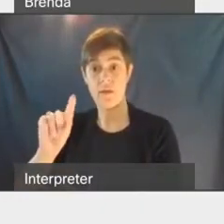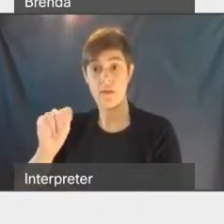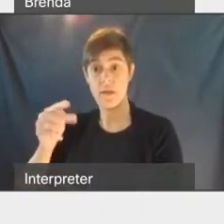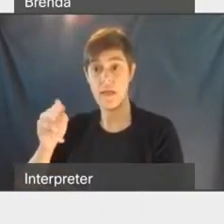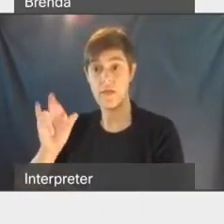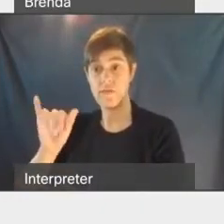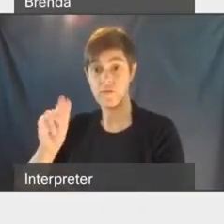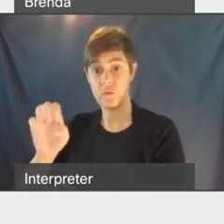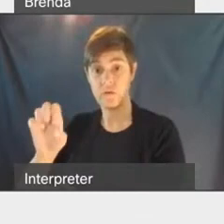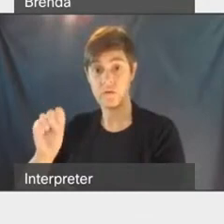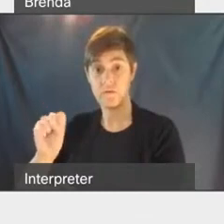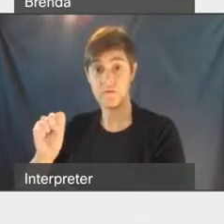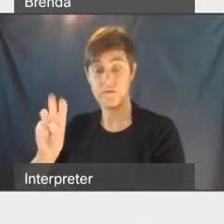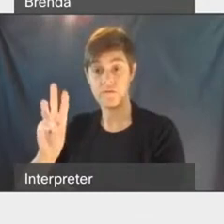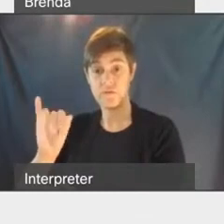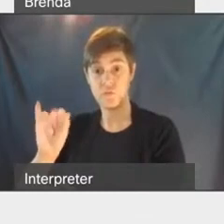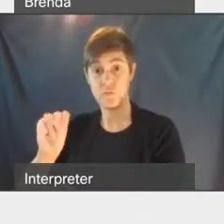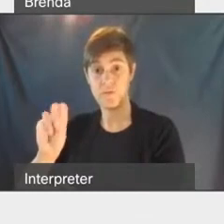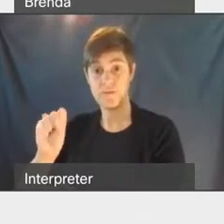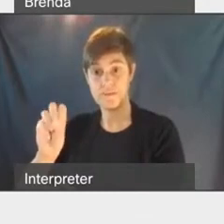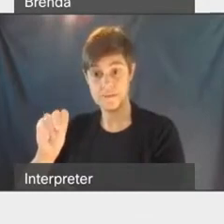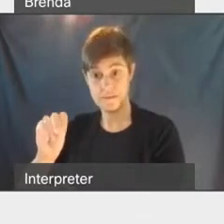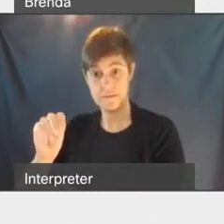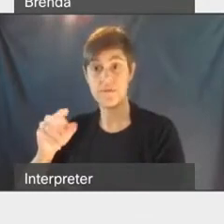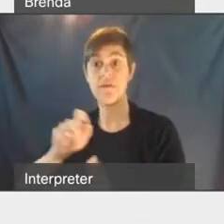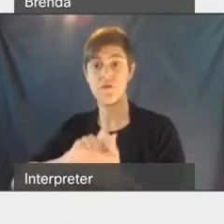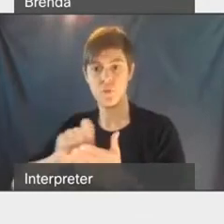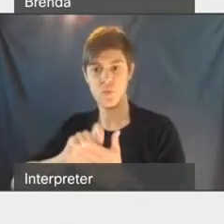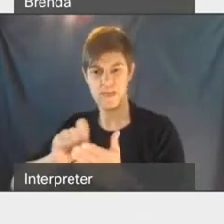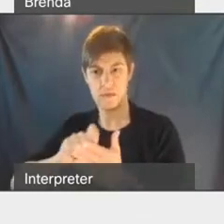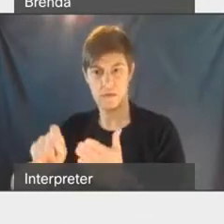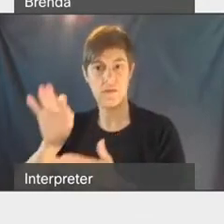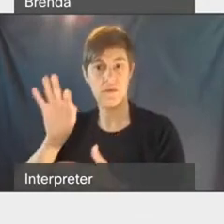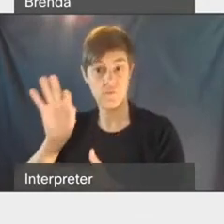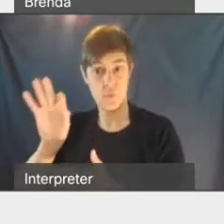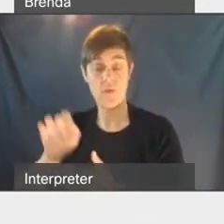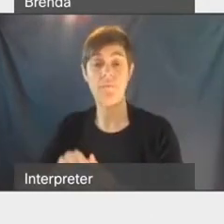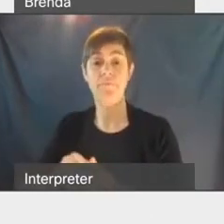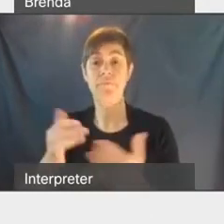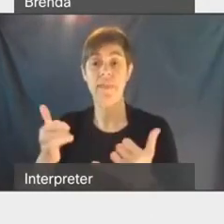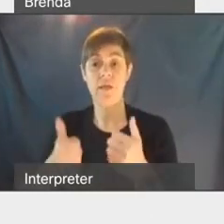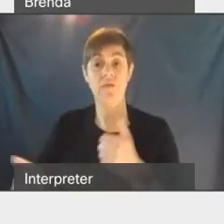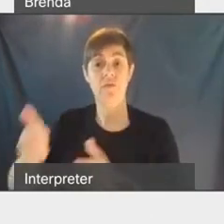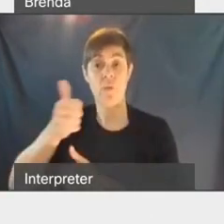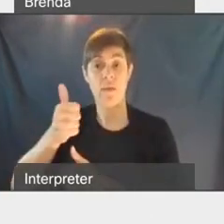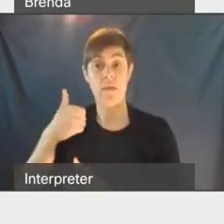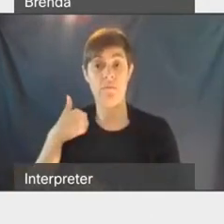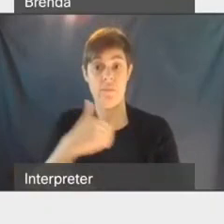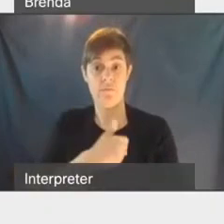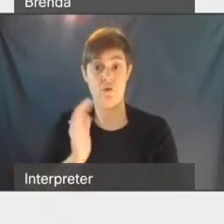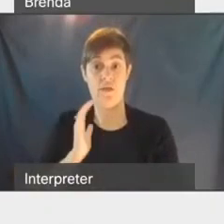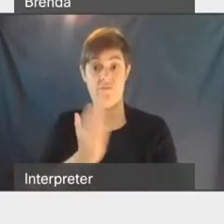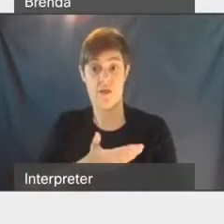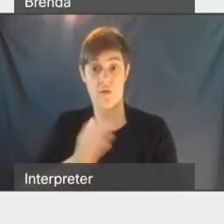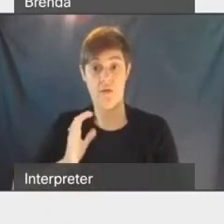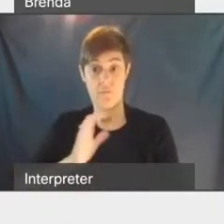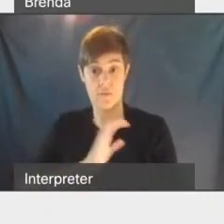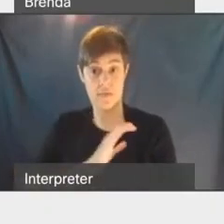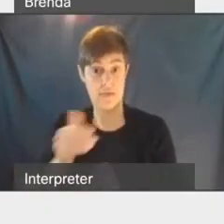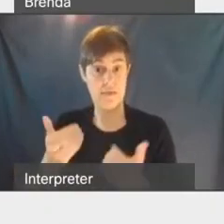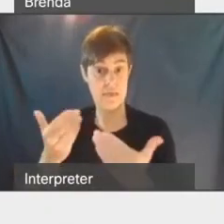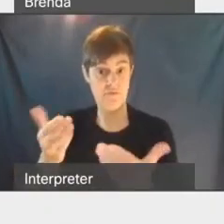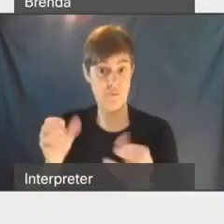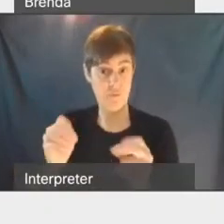have submitted written testimony. Now I want to give the ranking member of our committee an opportunity to make a